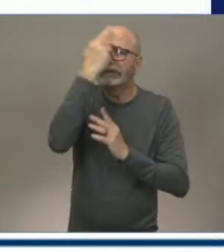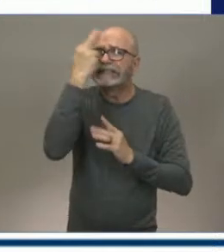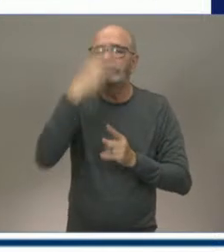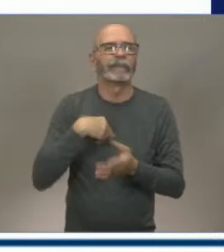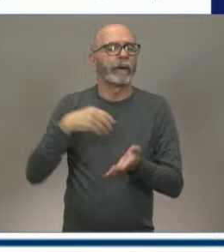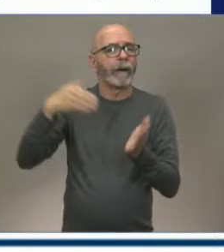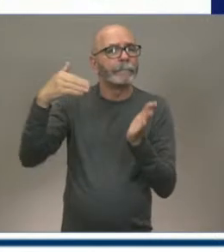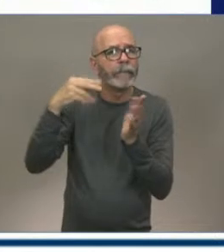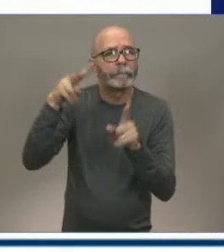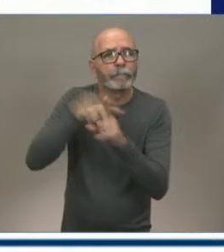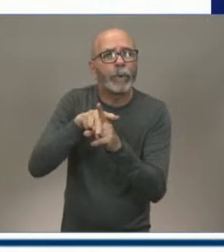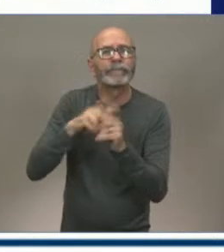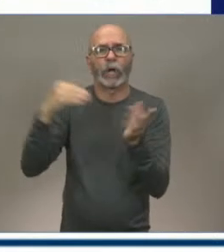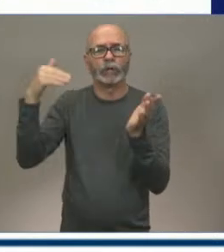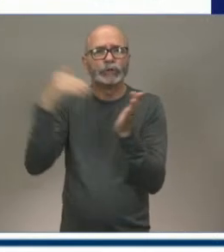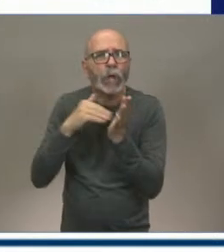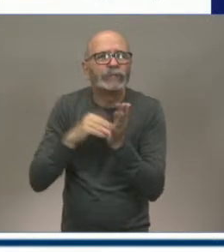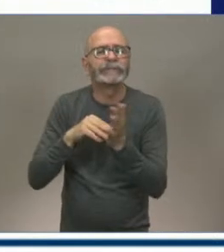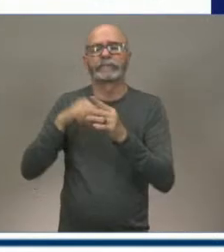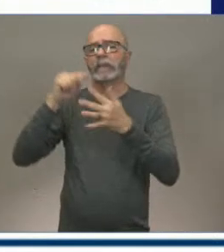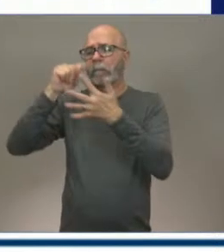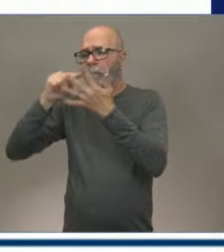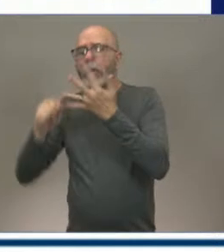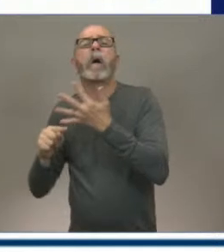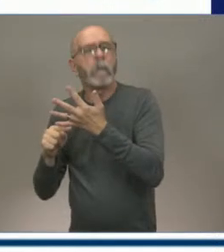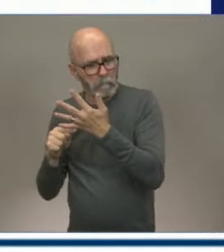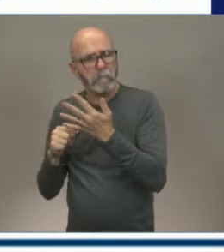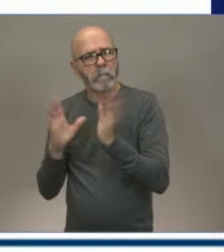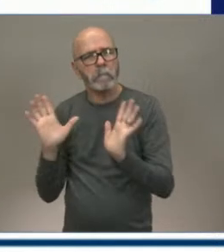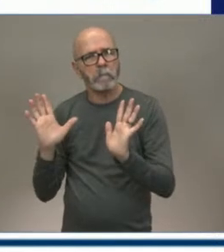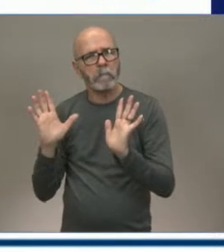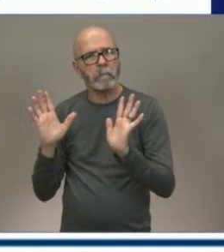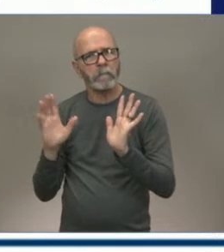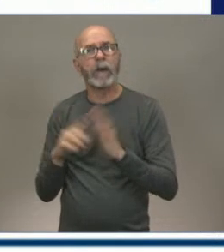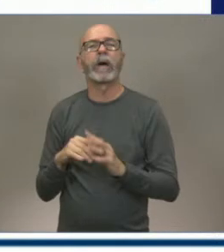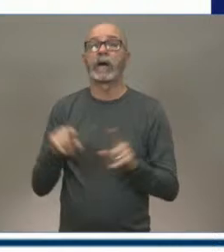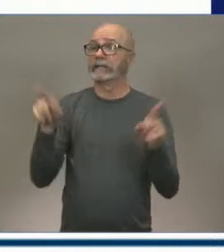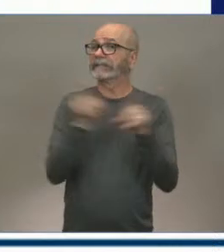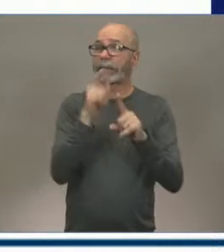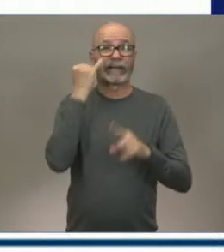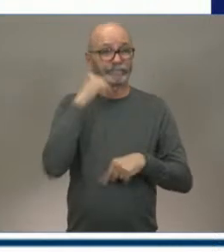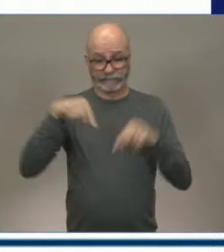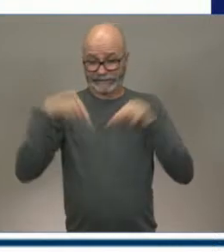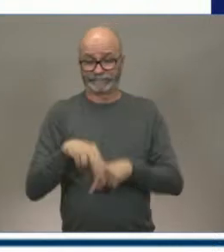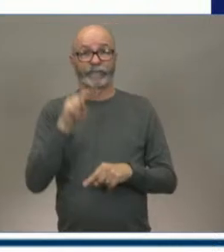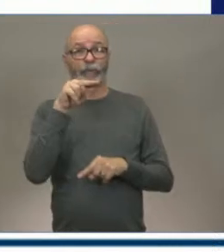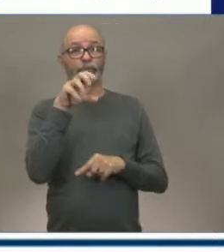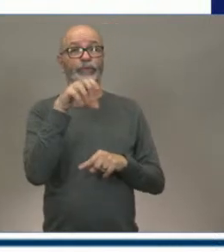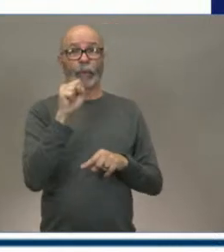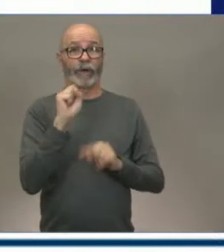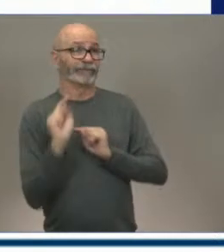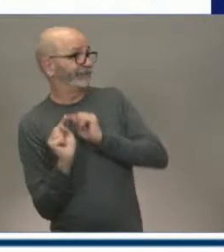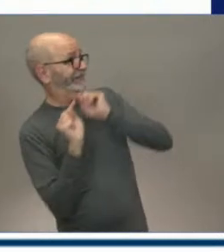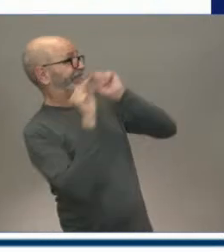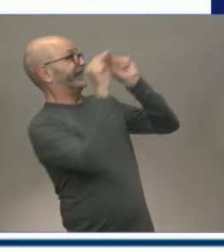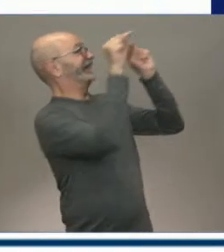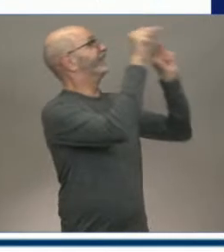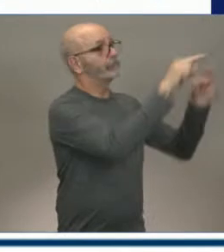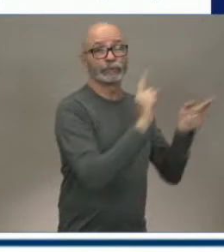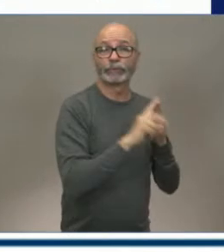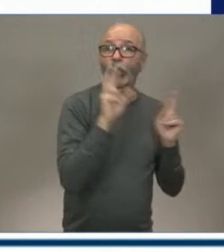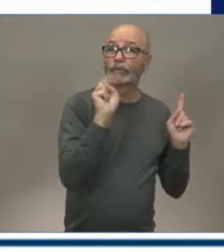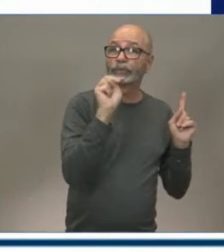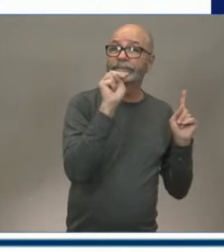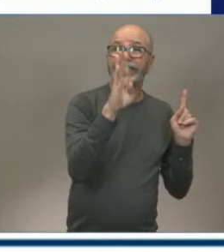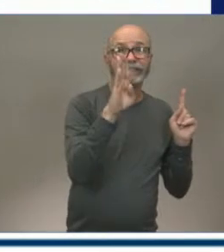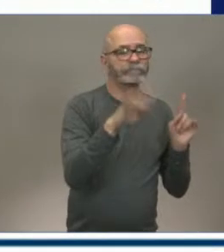Brunswick. You already have to isolate in that province, but when you come home, you will also have to isolate again here. We